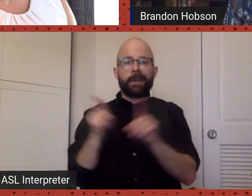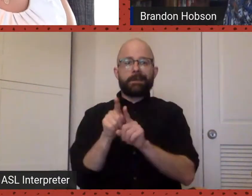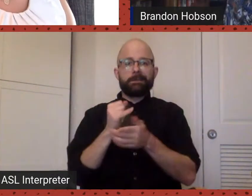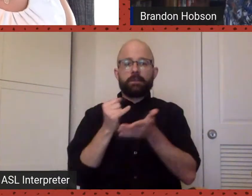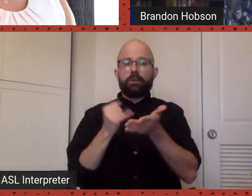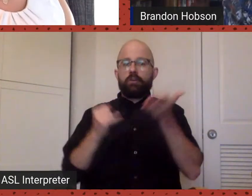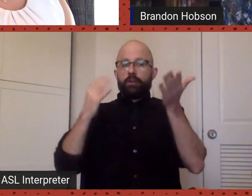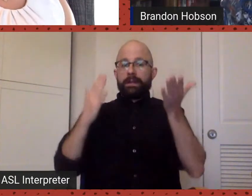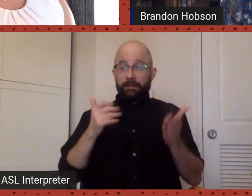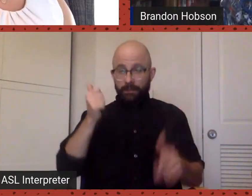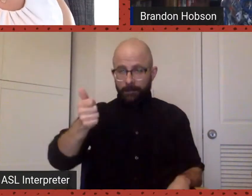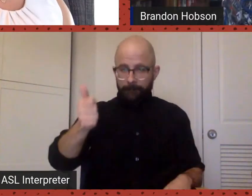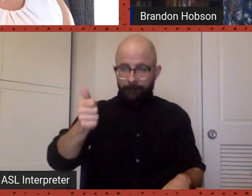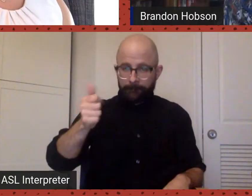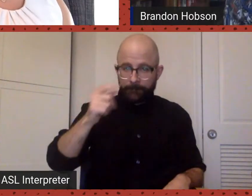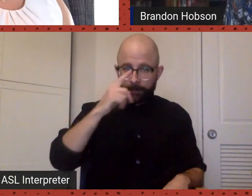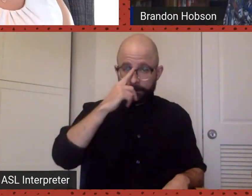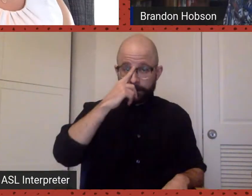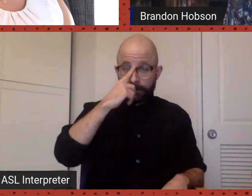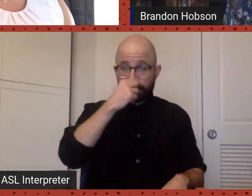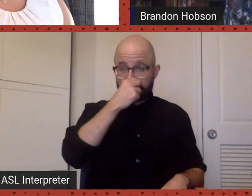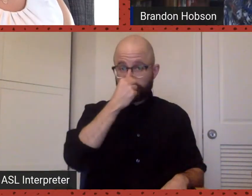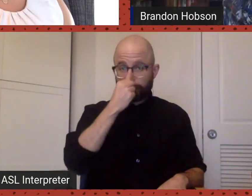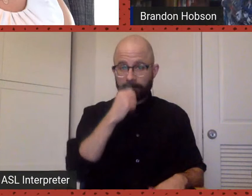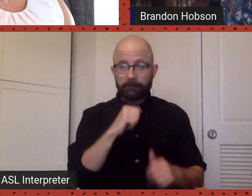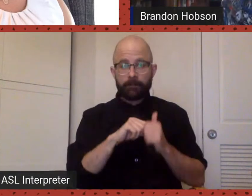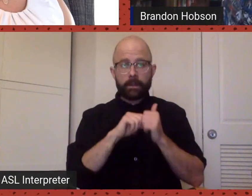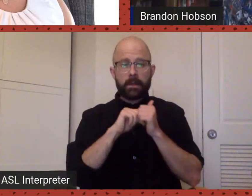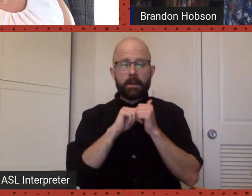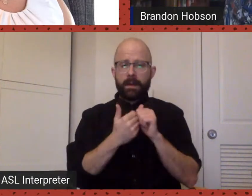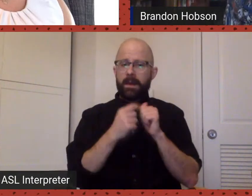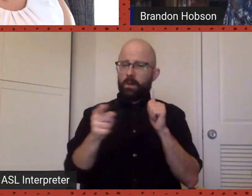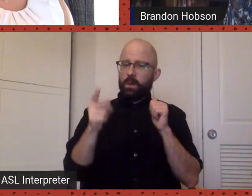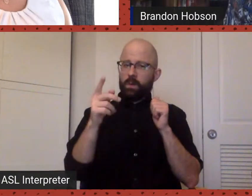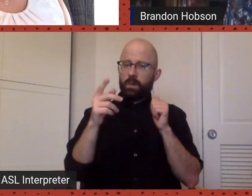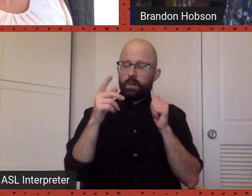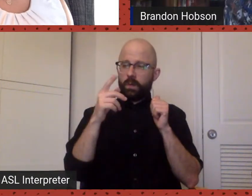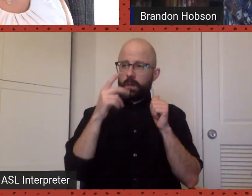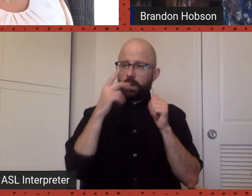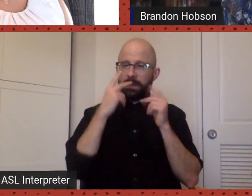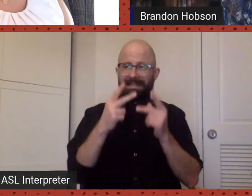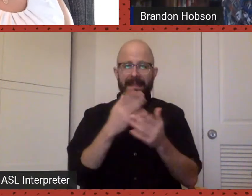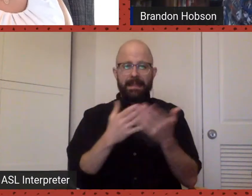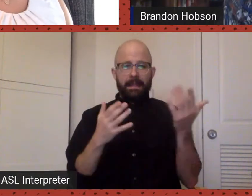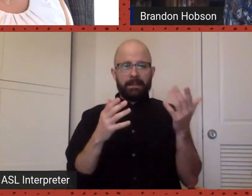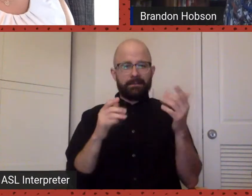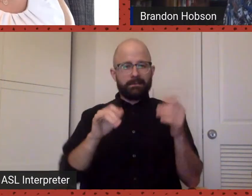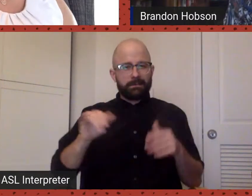artist yourself, how do you see things like healing,